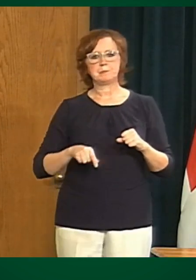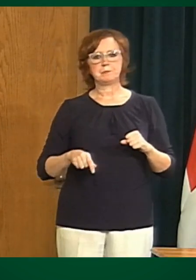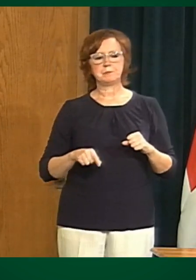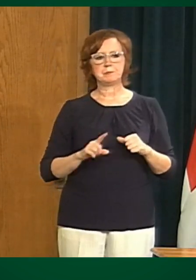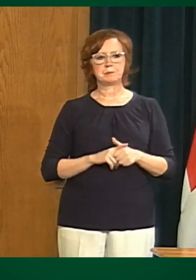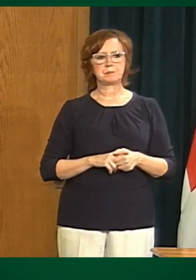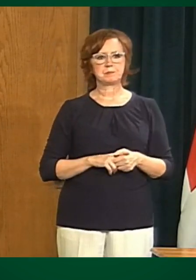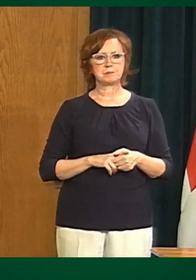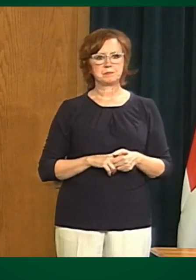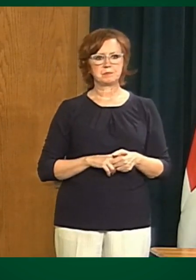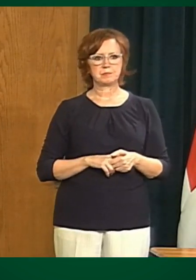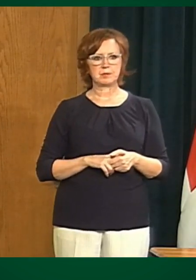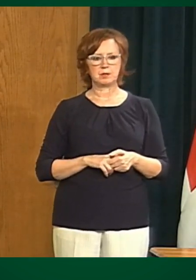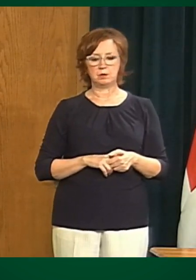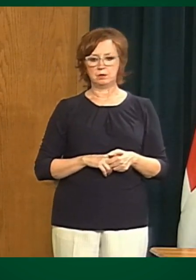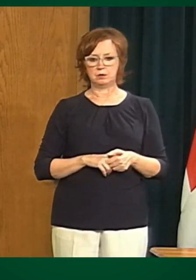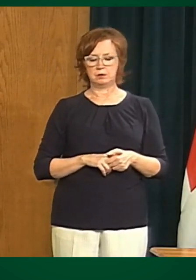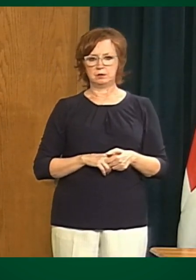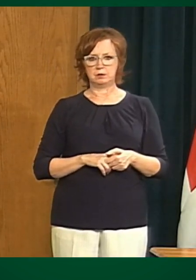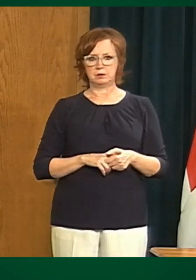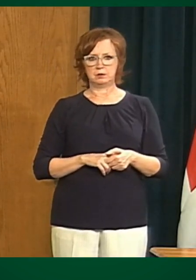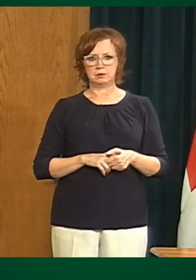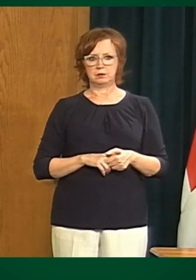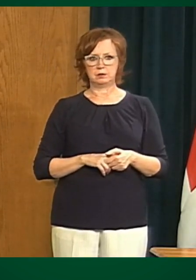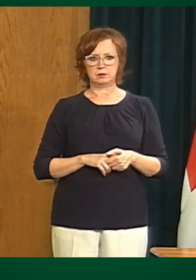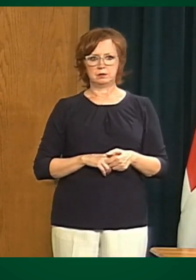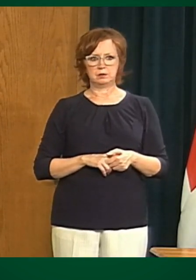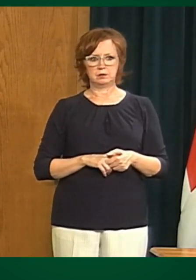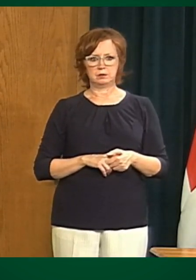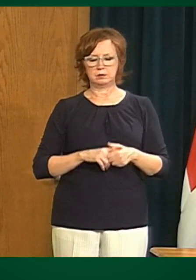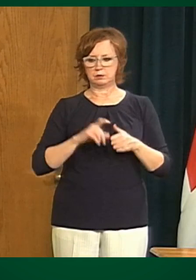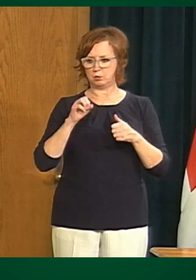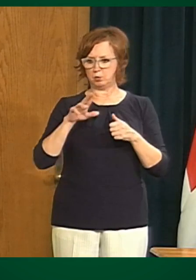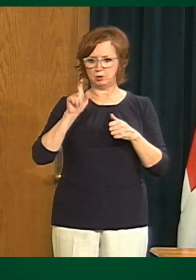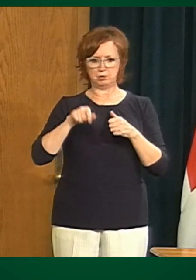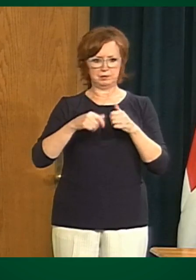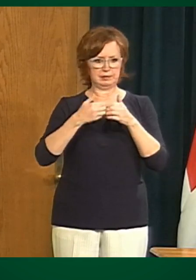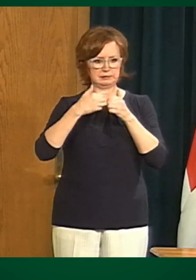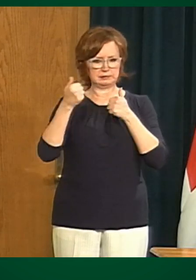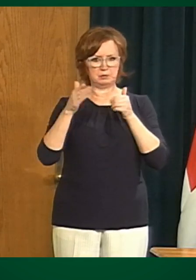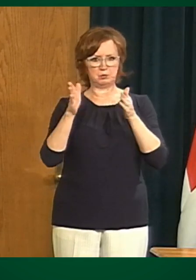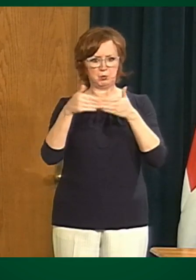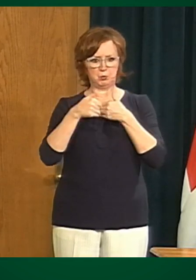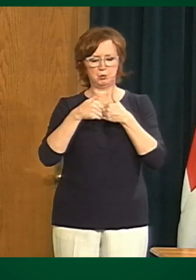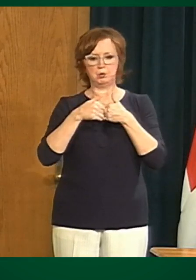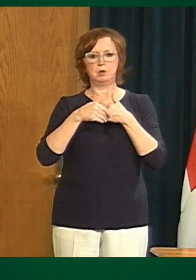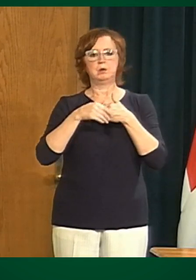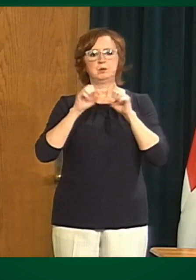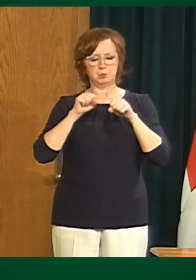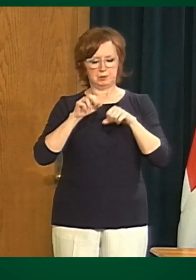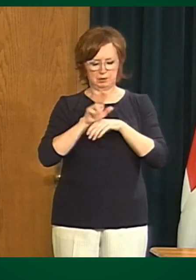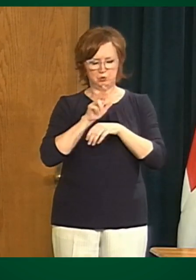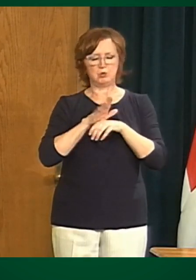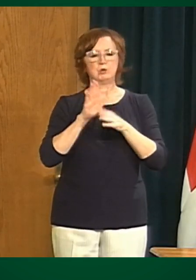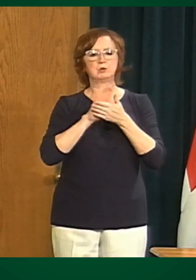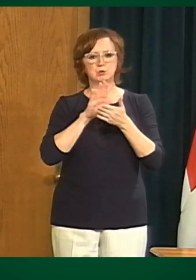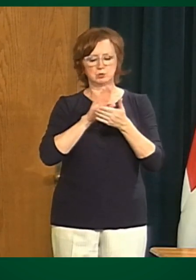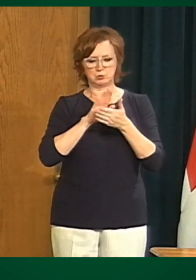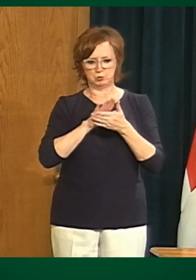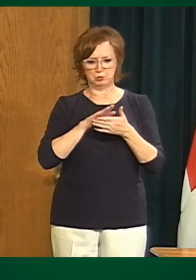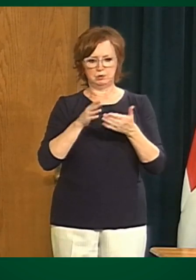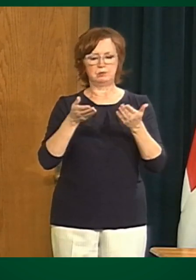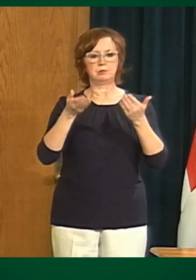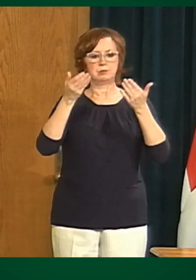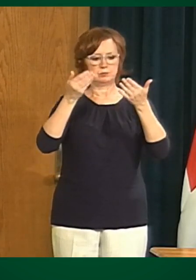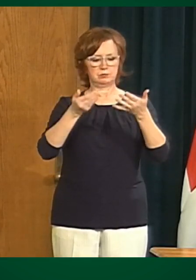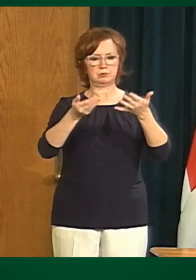the opportunity to self-isolate, or people that just need the opportunity to self-isolate, we do have that capacity in the schools. And then we are looking at, is there